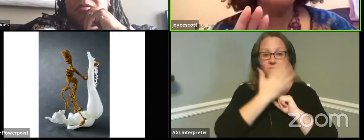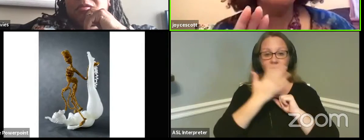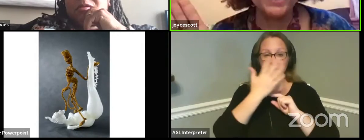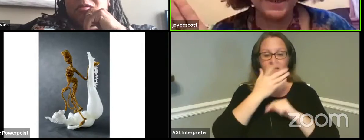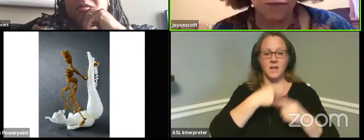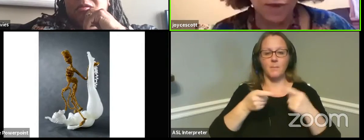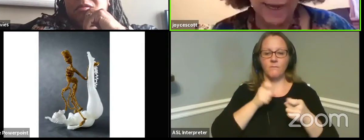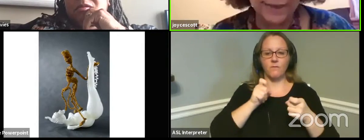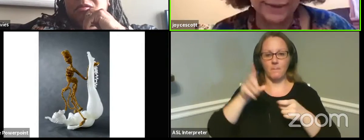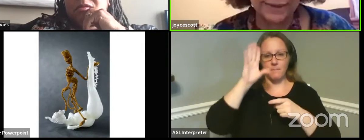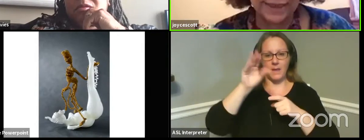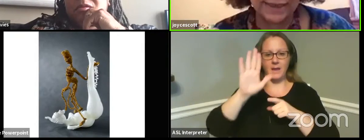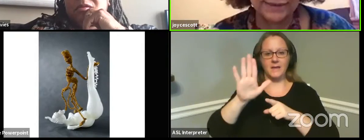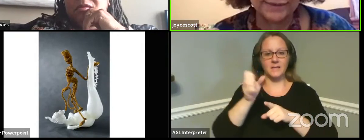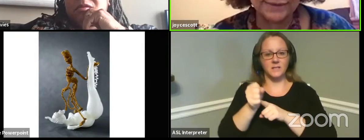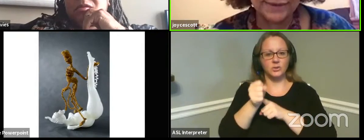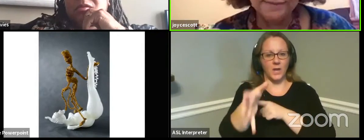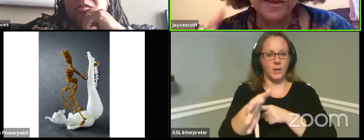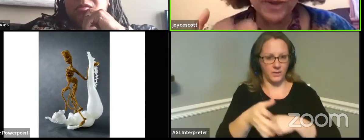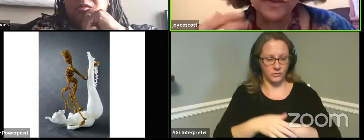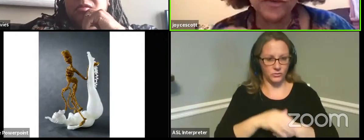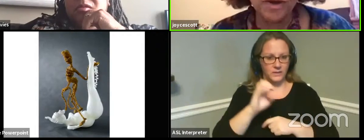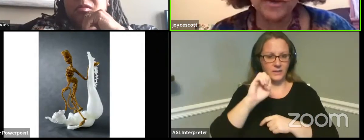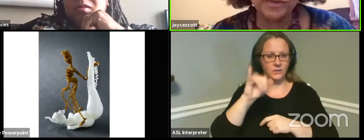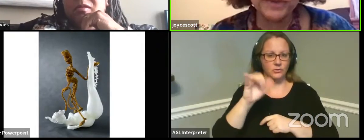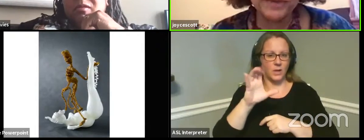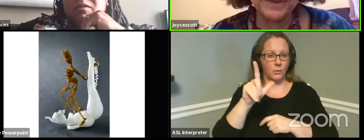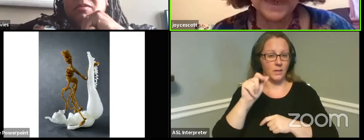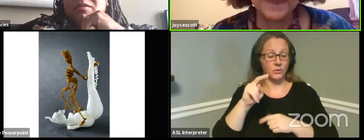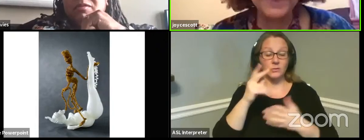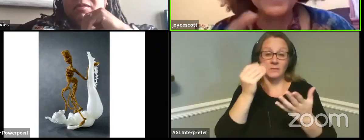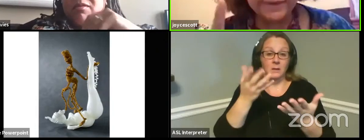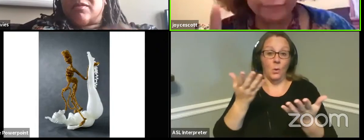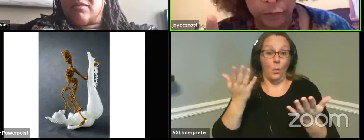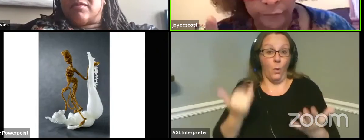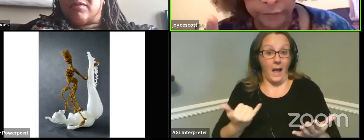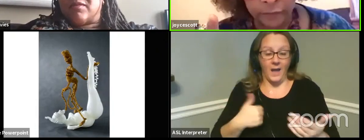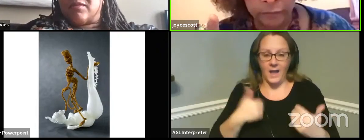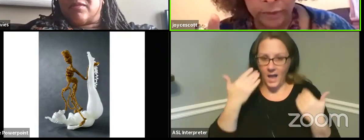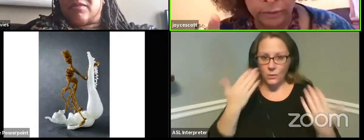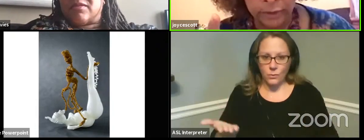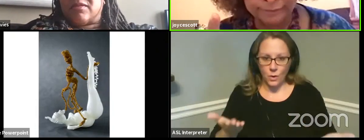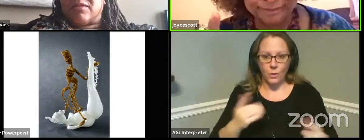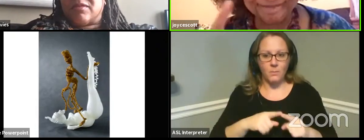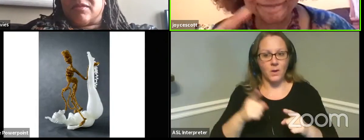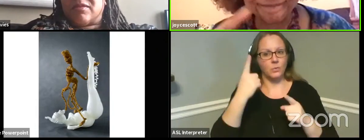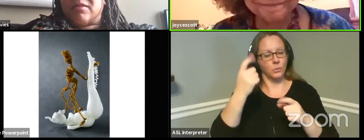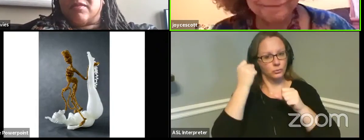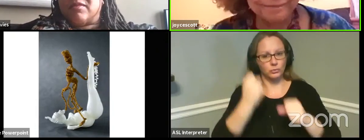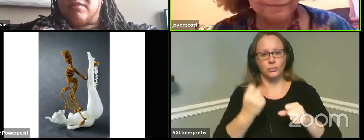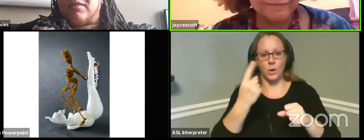me, I have no idea why I did that. But it's one of the strongest pieces that I made. And of course, it sold right away.